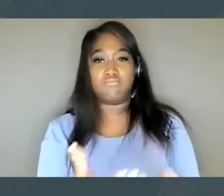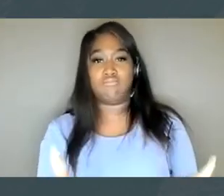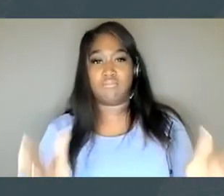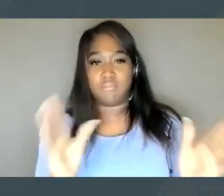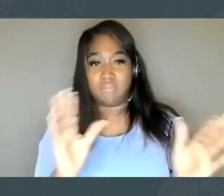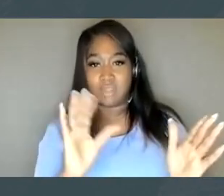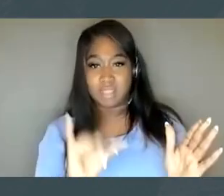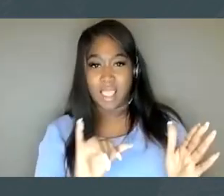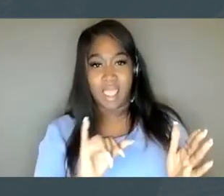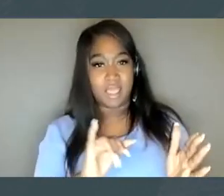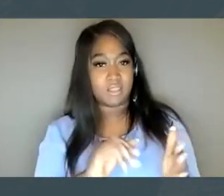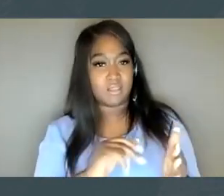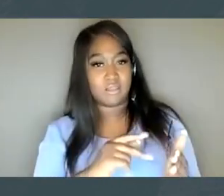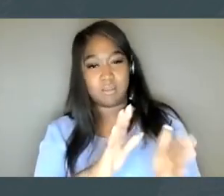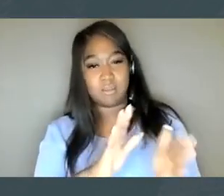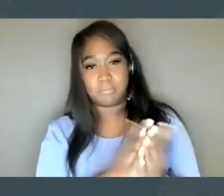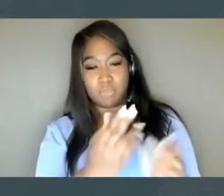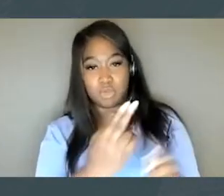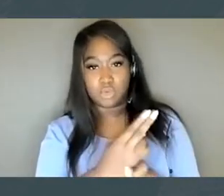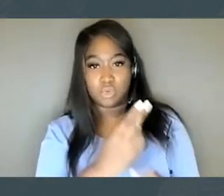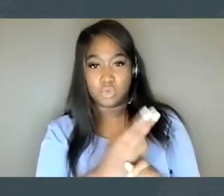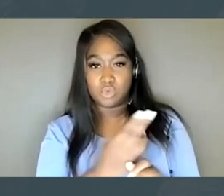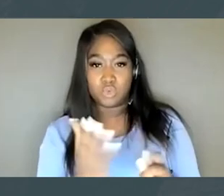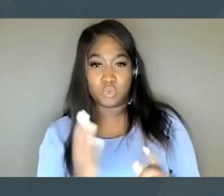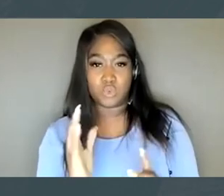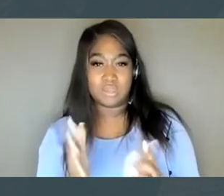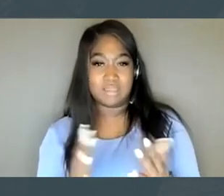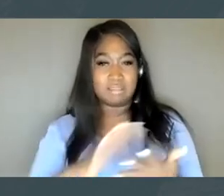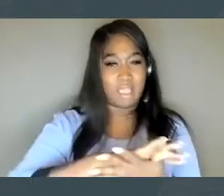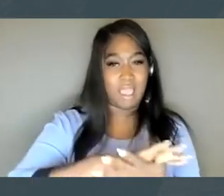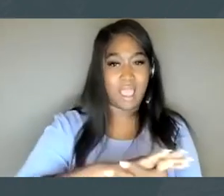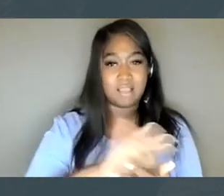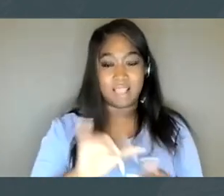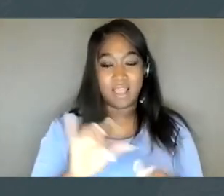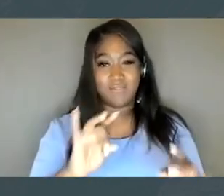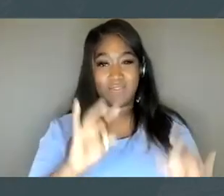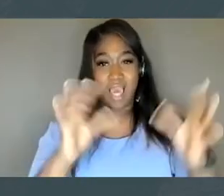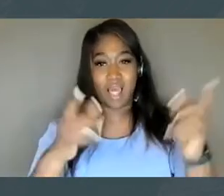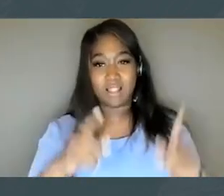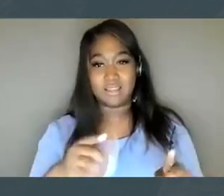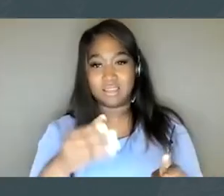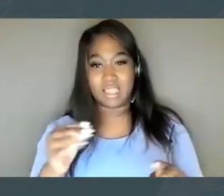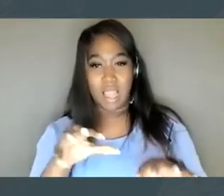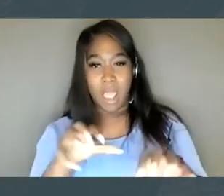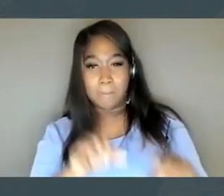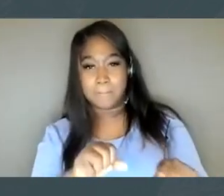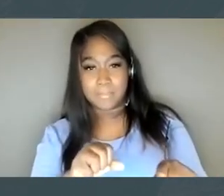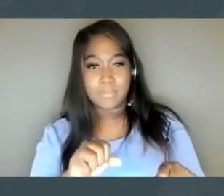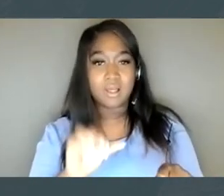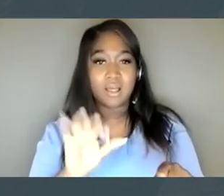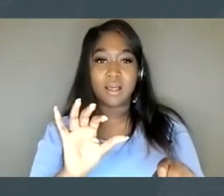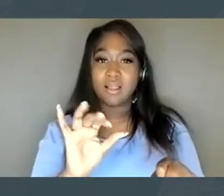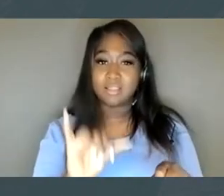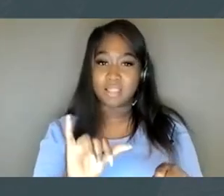of the violence and predation that has also produced, mm-hmm. you know, the nation in all its glory.